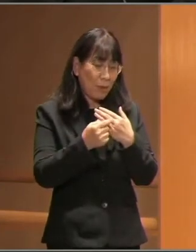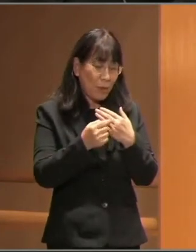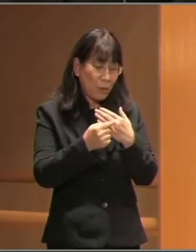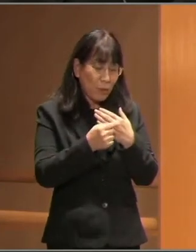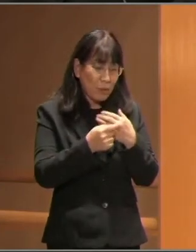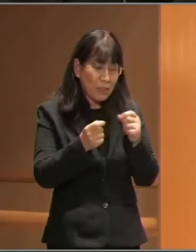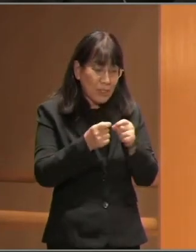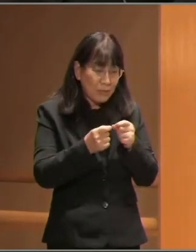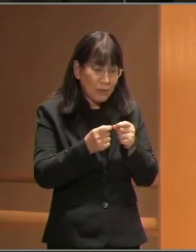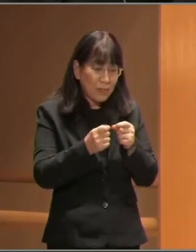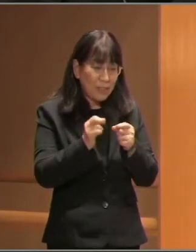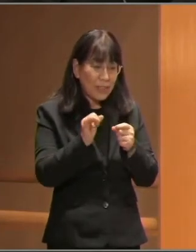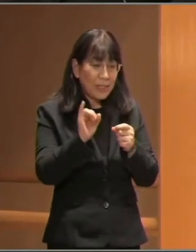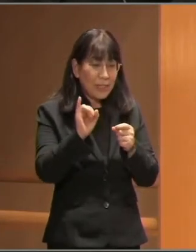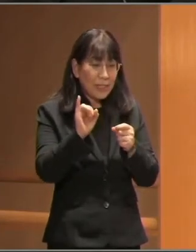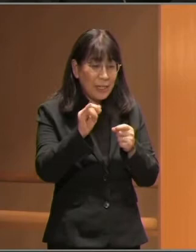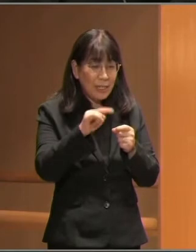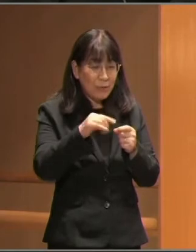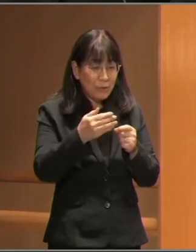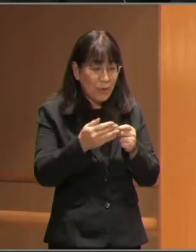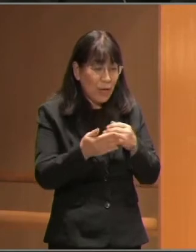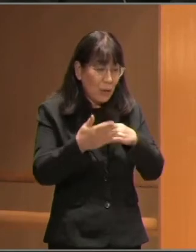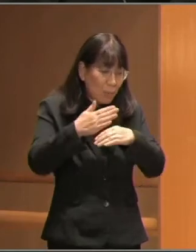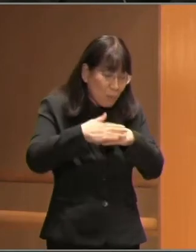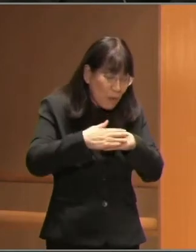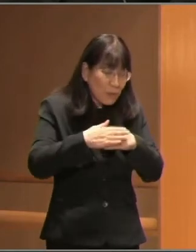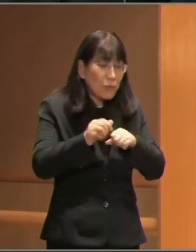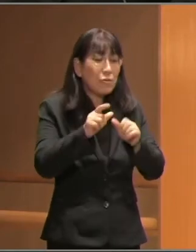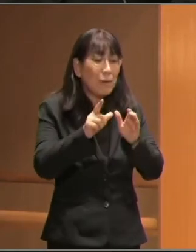stays close to the surface of the paper,